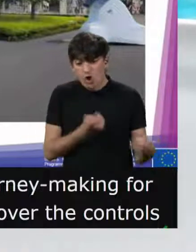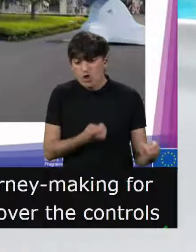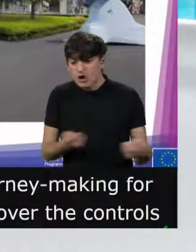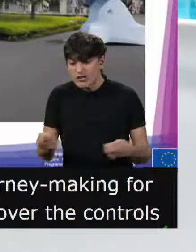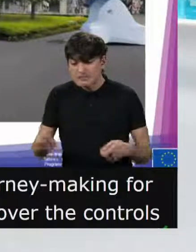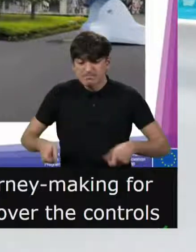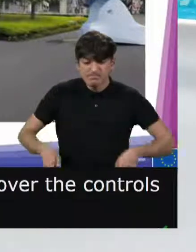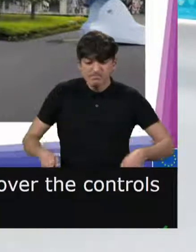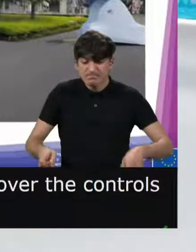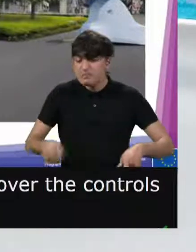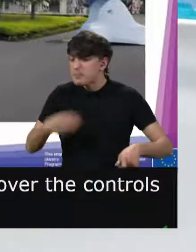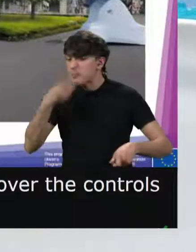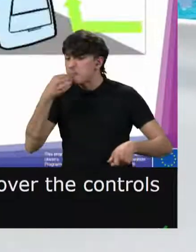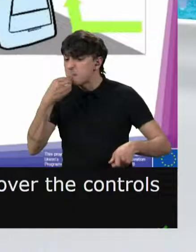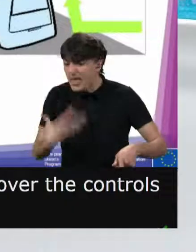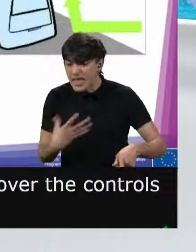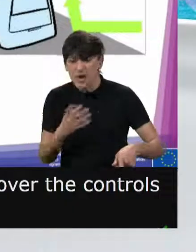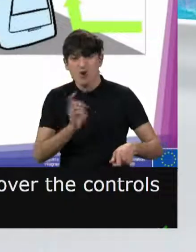of that risk.